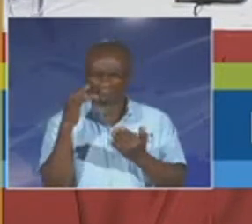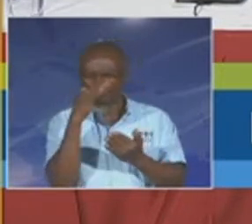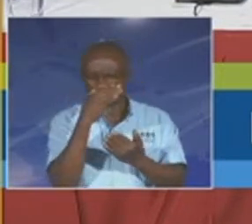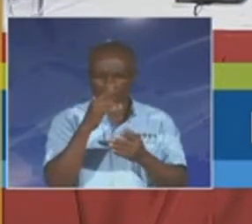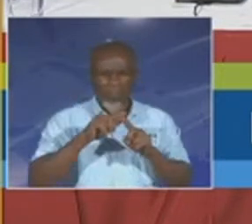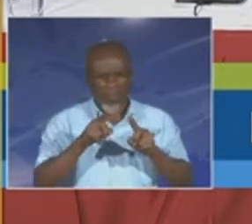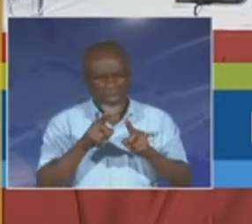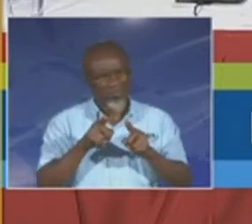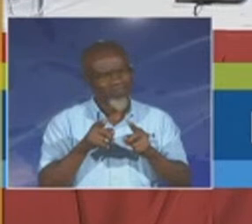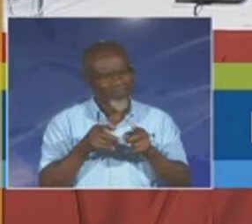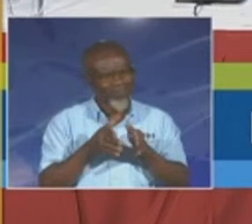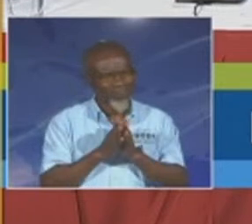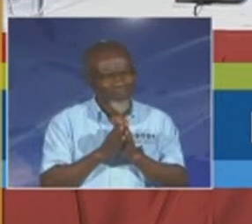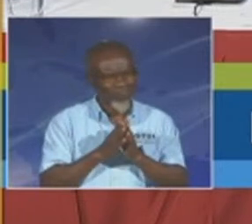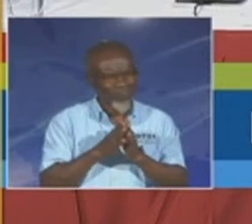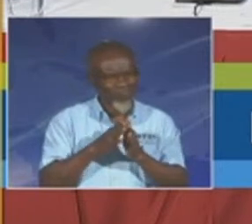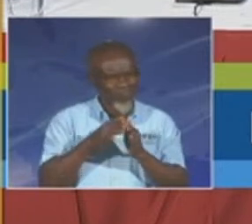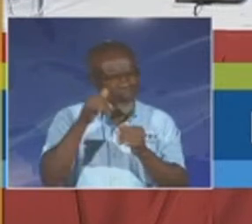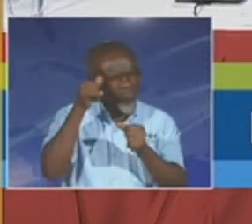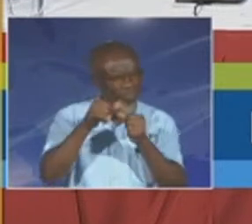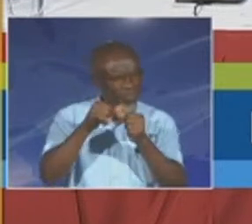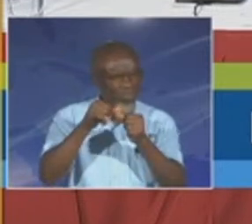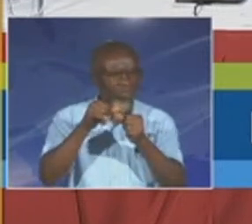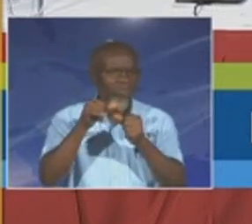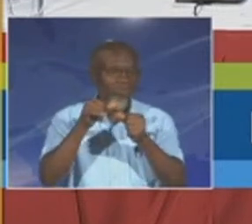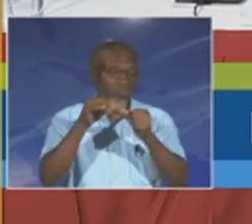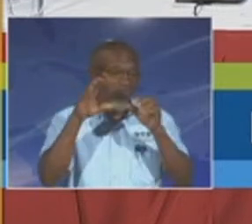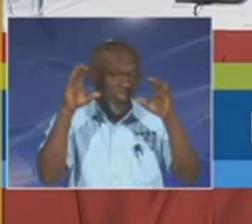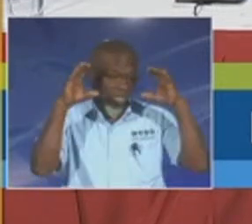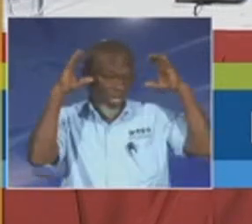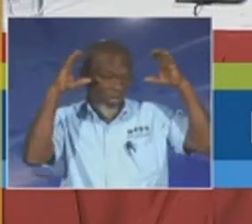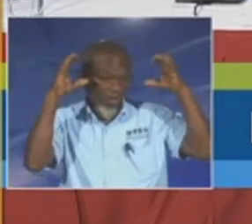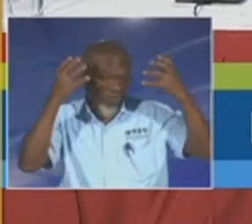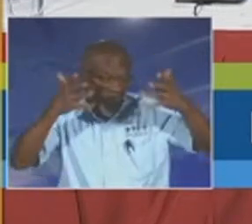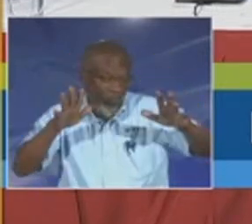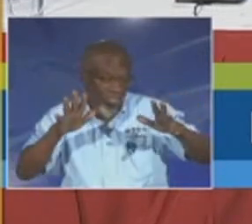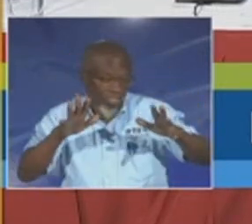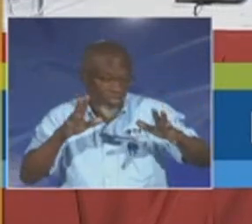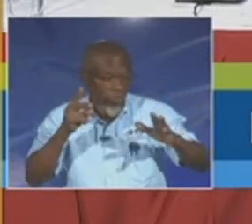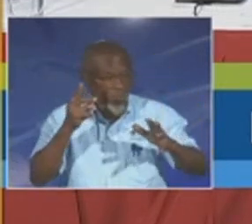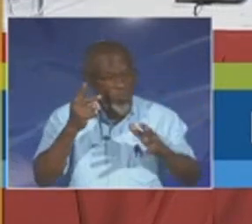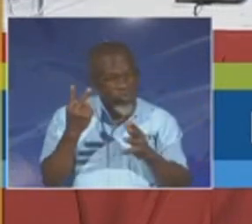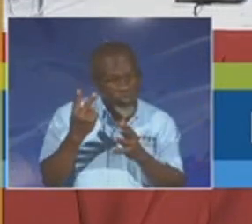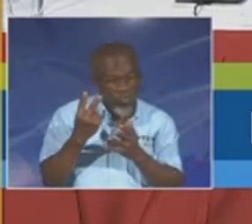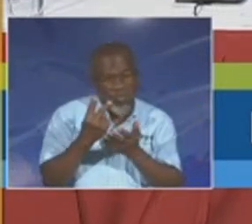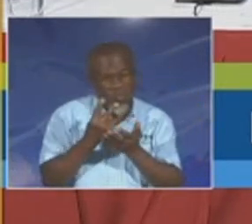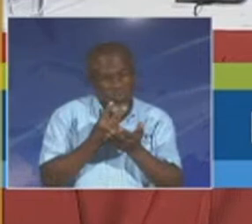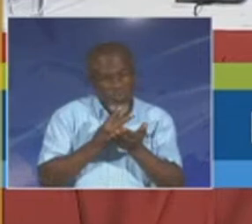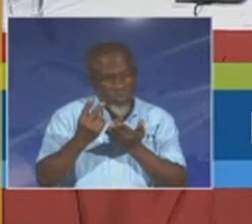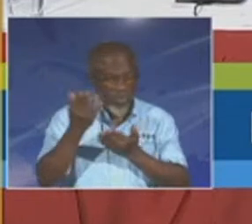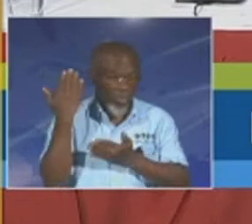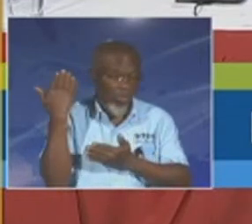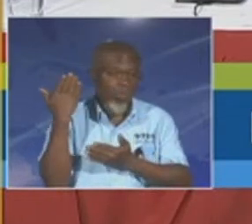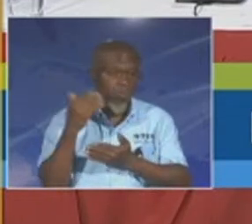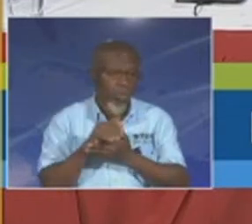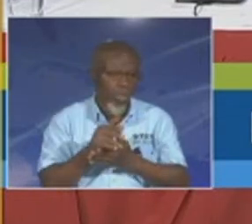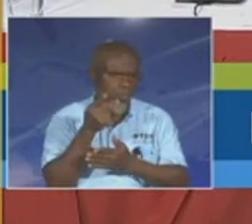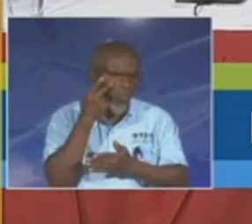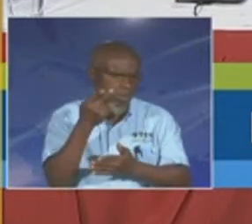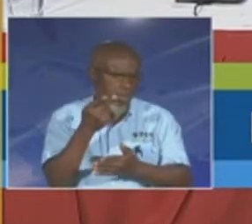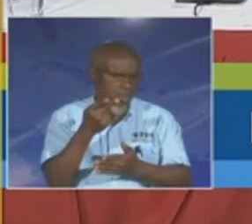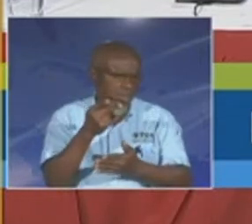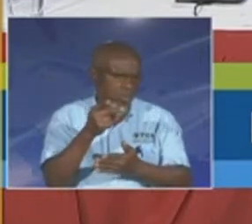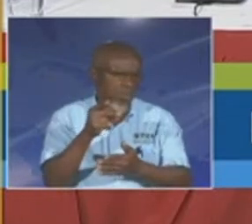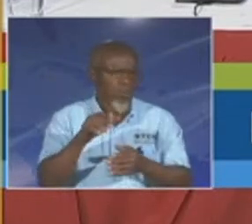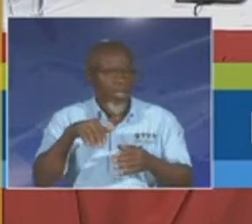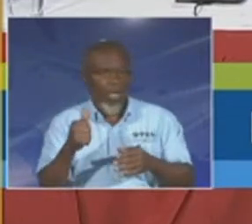given that Carnival recently concluded just over around 2 to 3 weeks ago, and we would have seen so many outside of the safe zone events, we would have